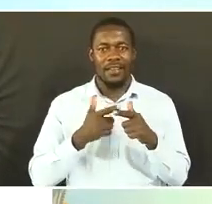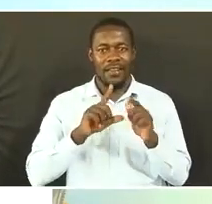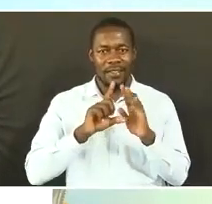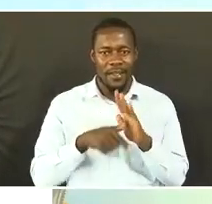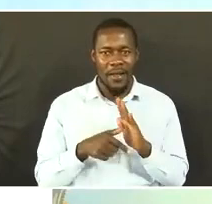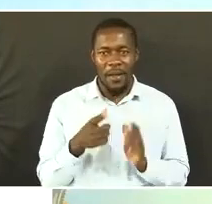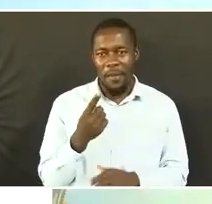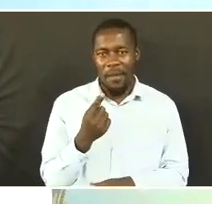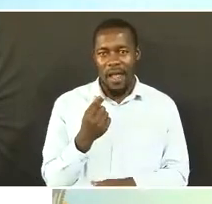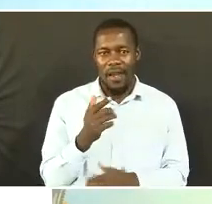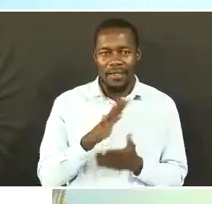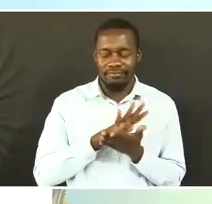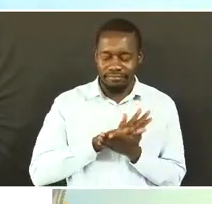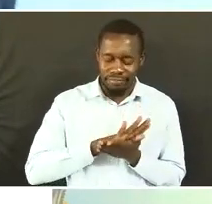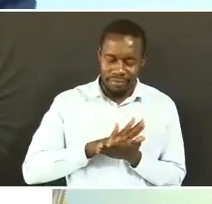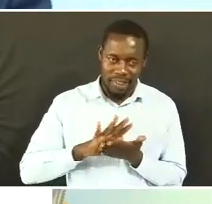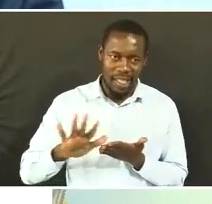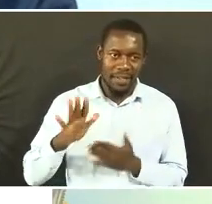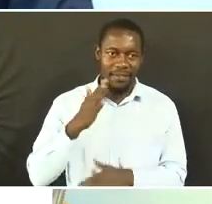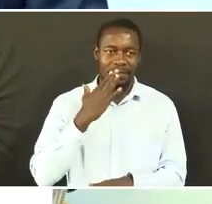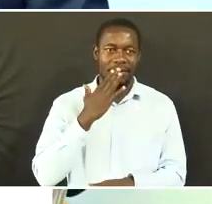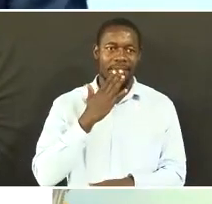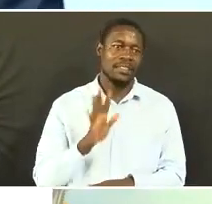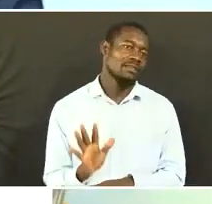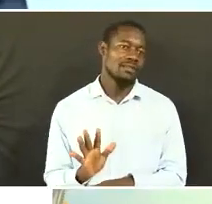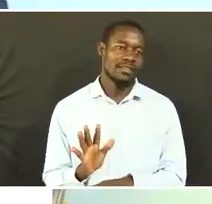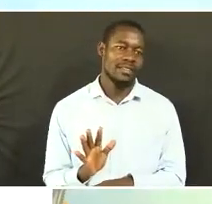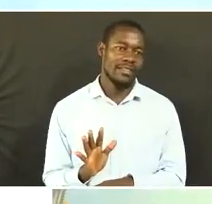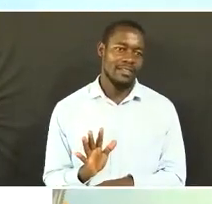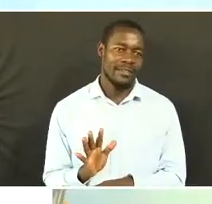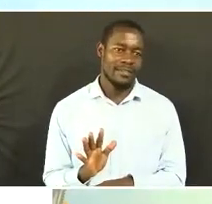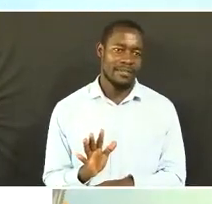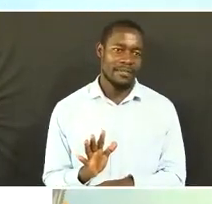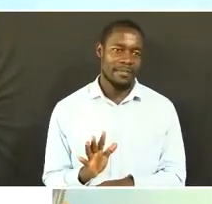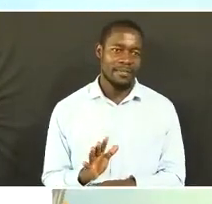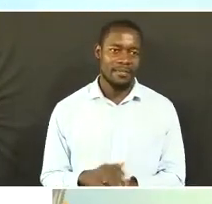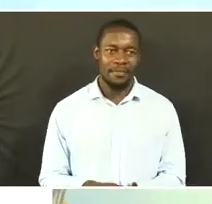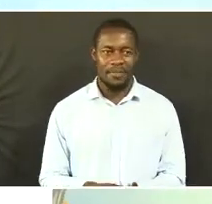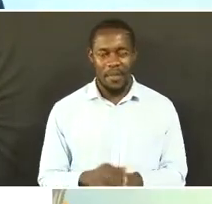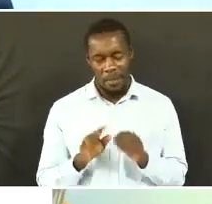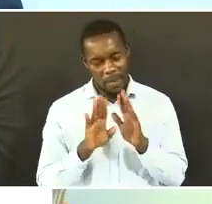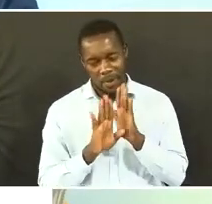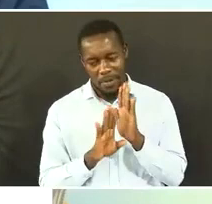away of his prematurely inherited fortune, as the text says.